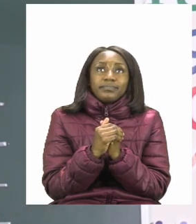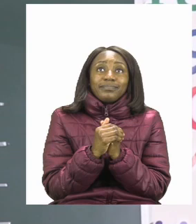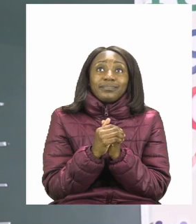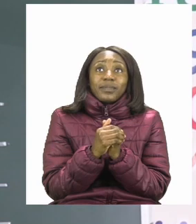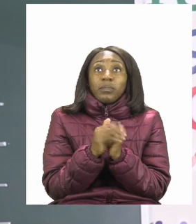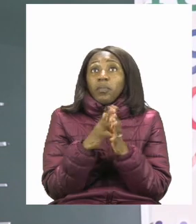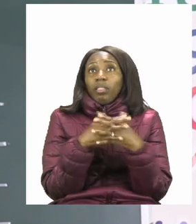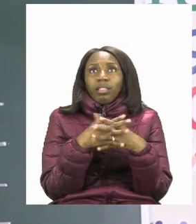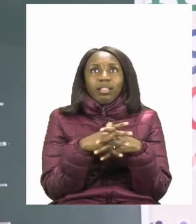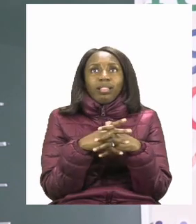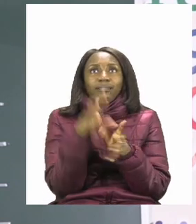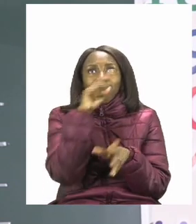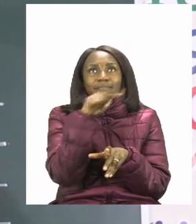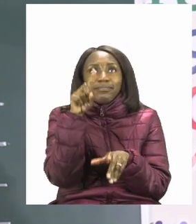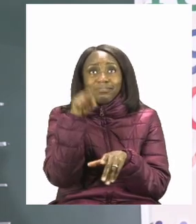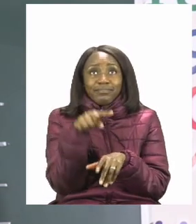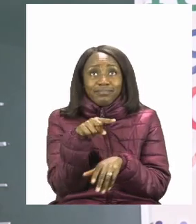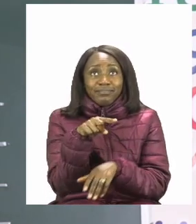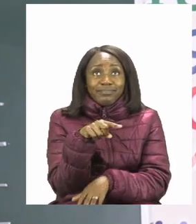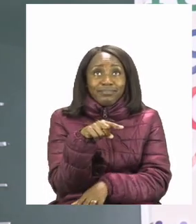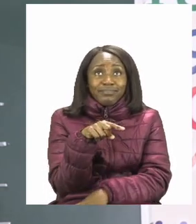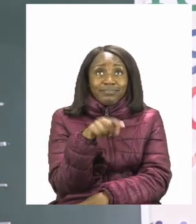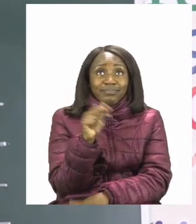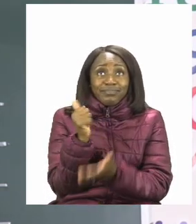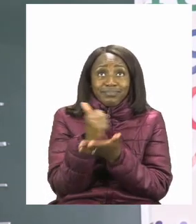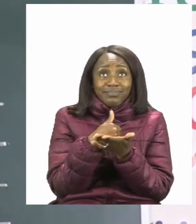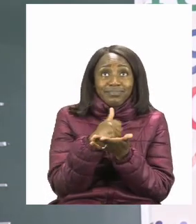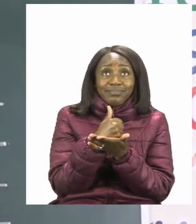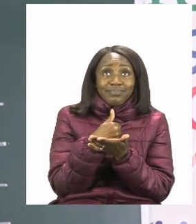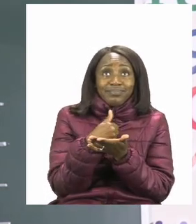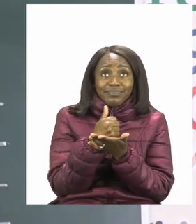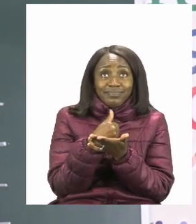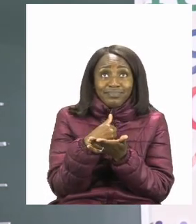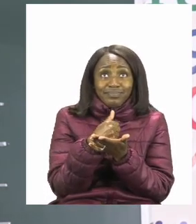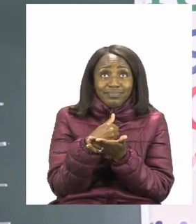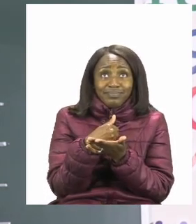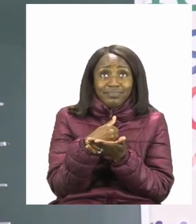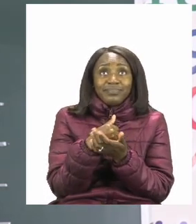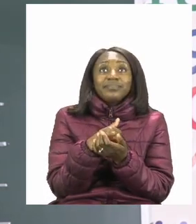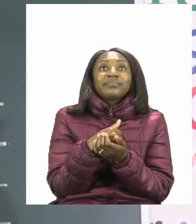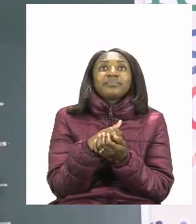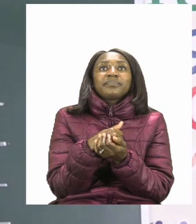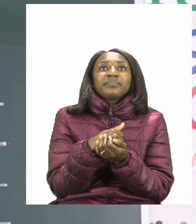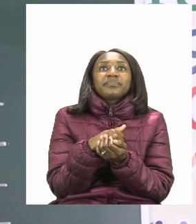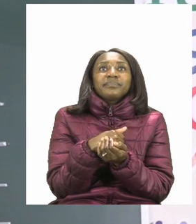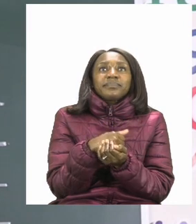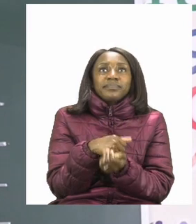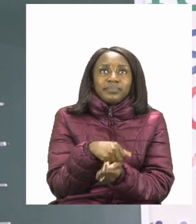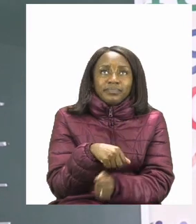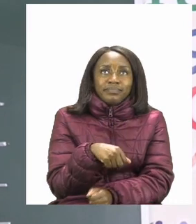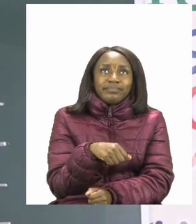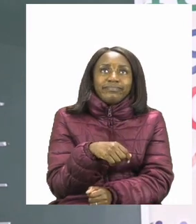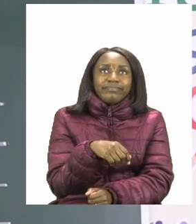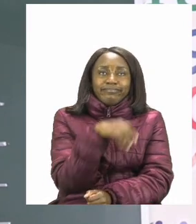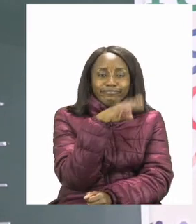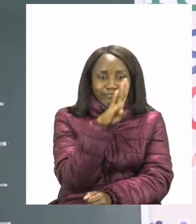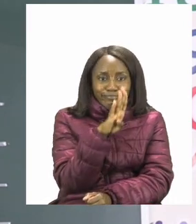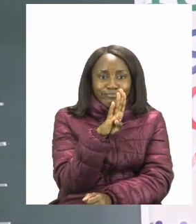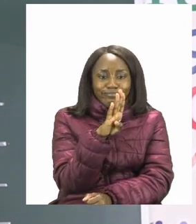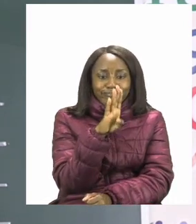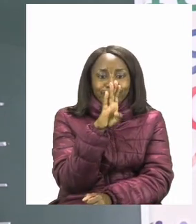a. She needs to put a. There we go.